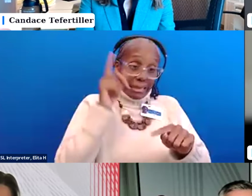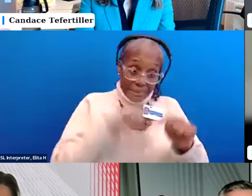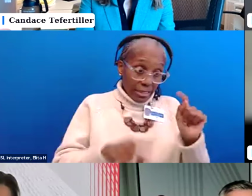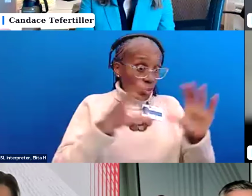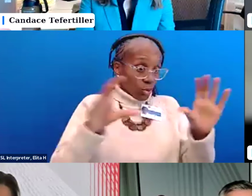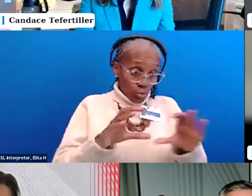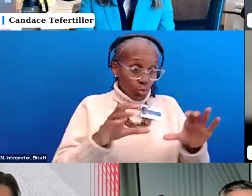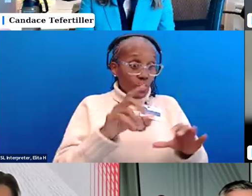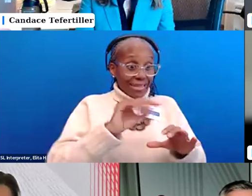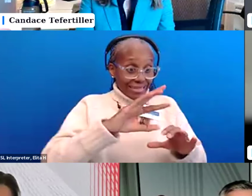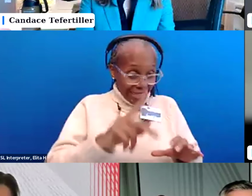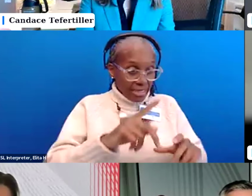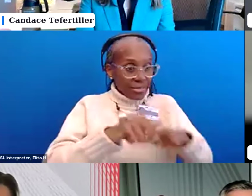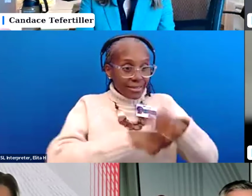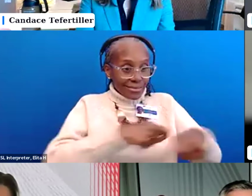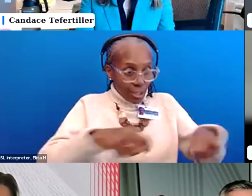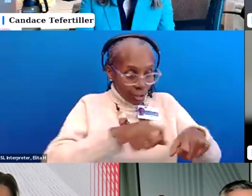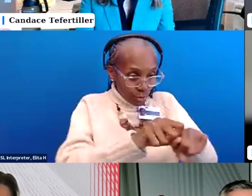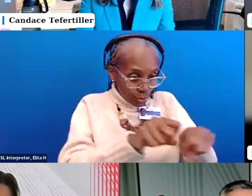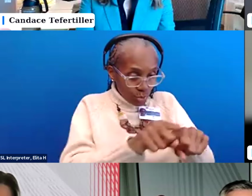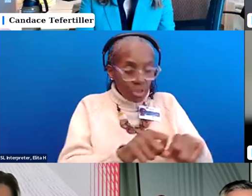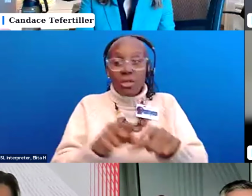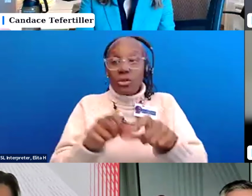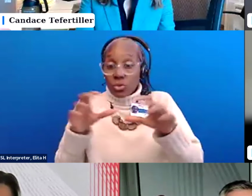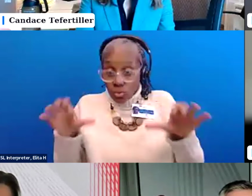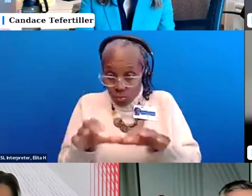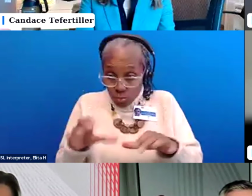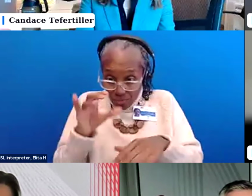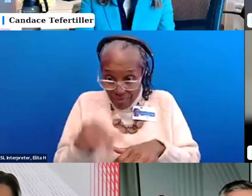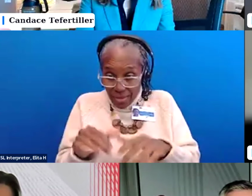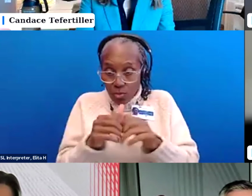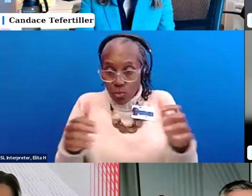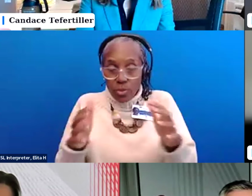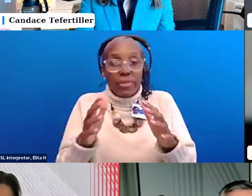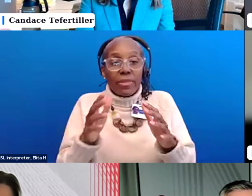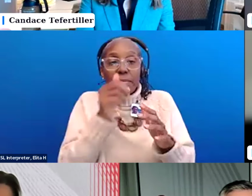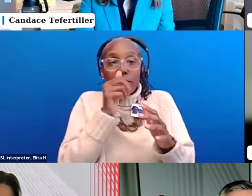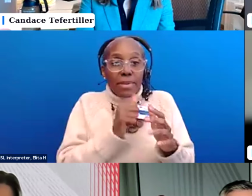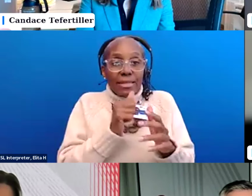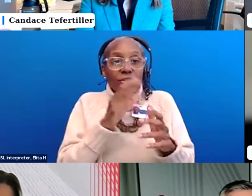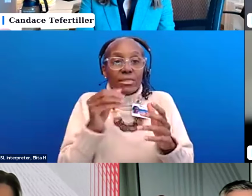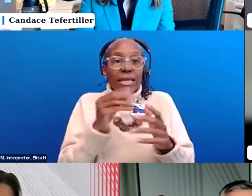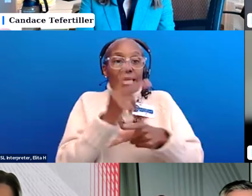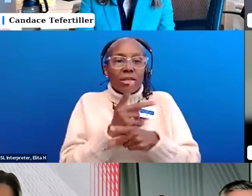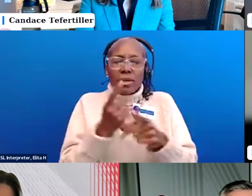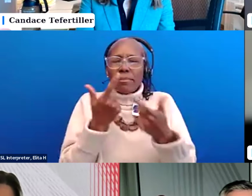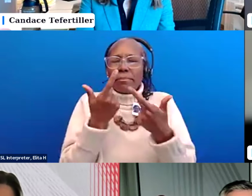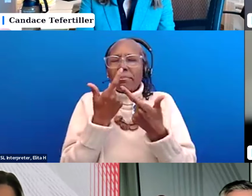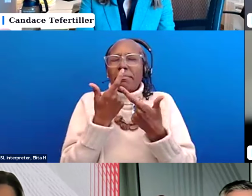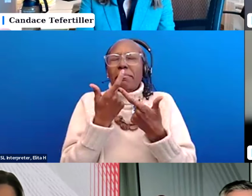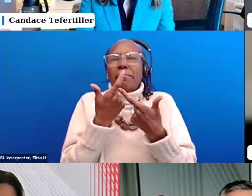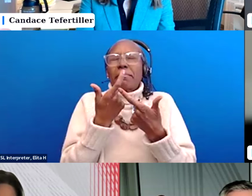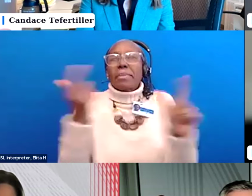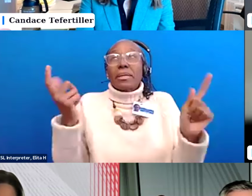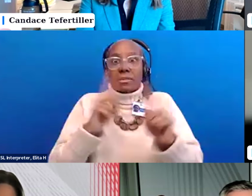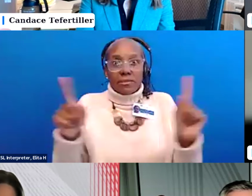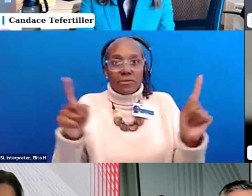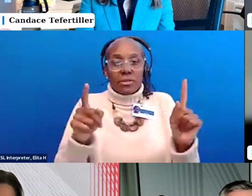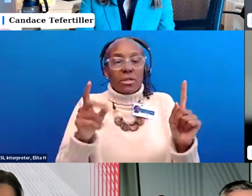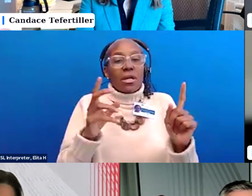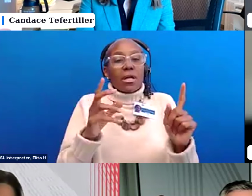all, like tie your shoes, to being able to do that task with patience and care. That is a big difference. That's a